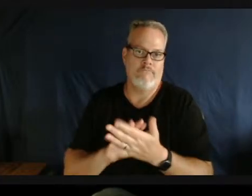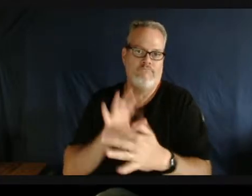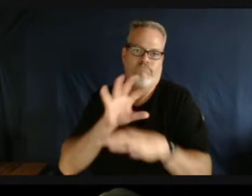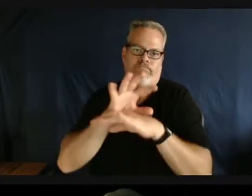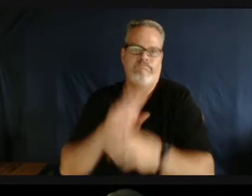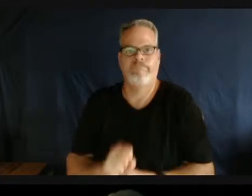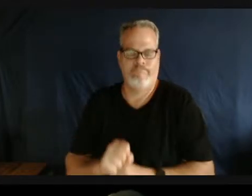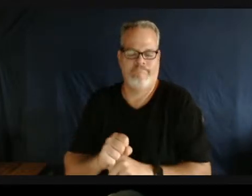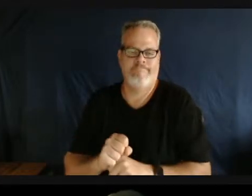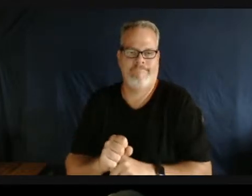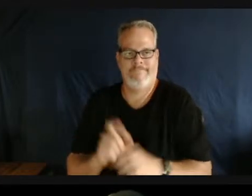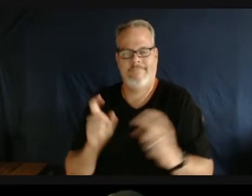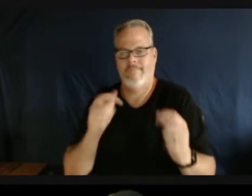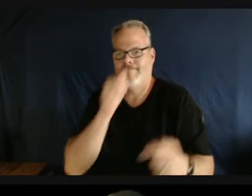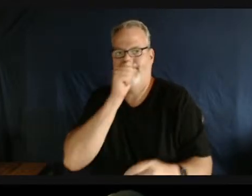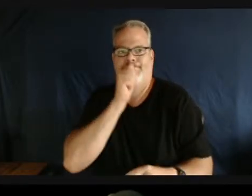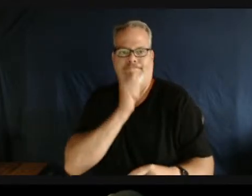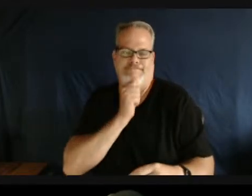and so